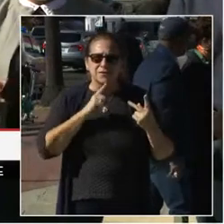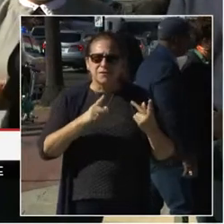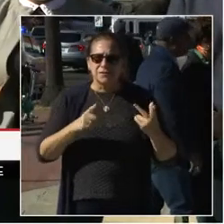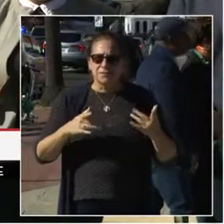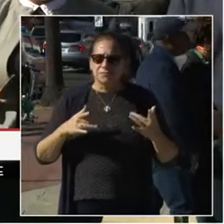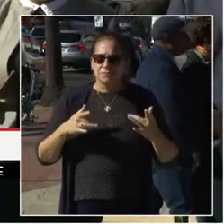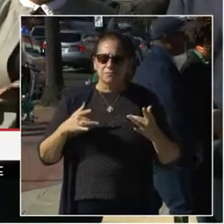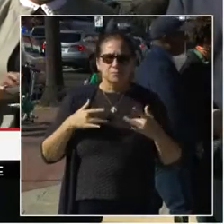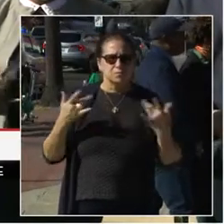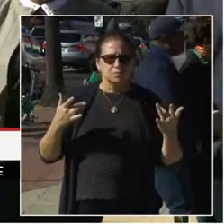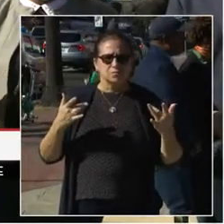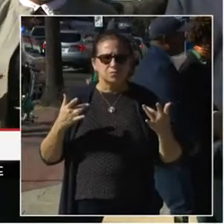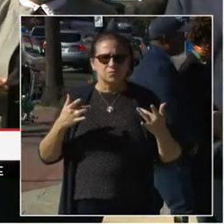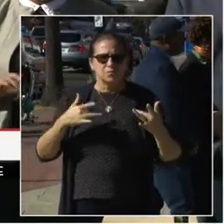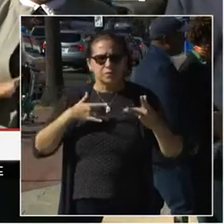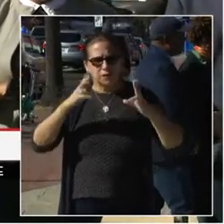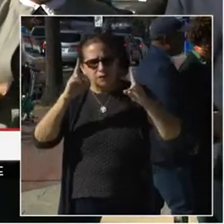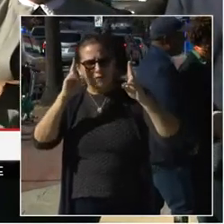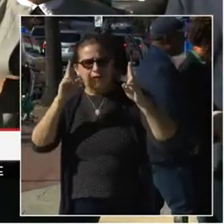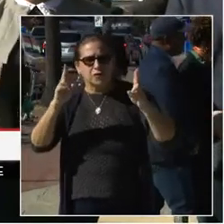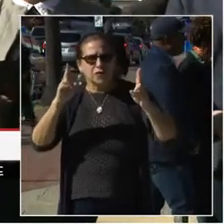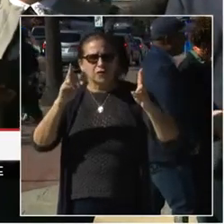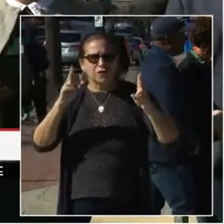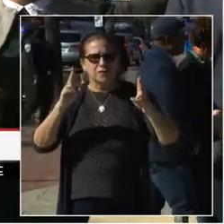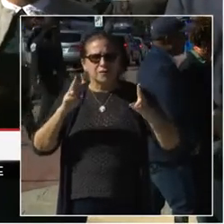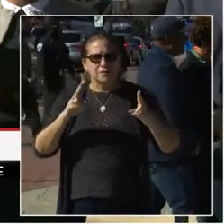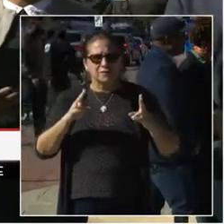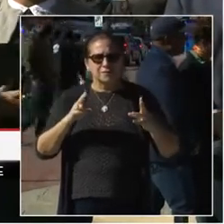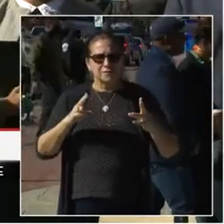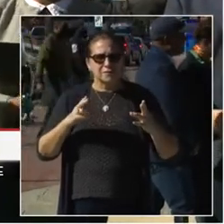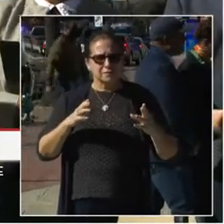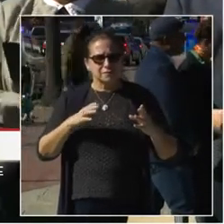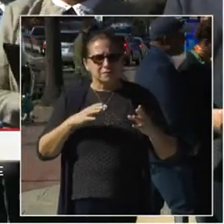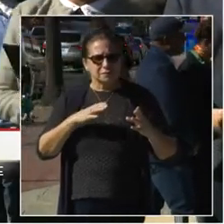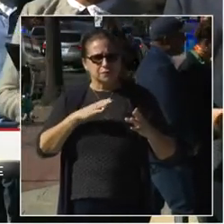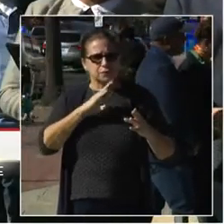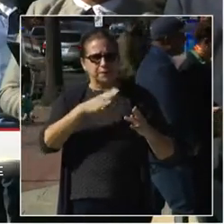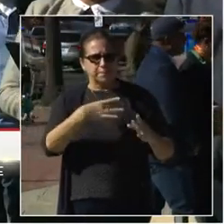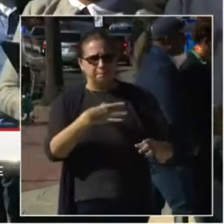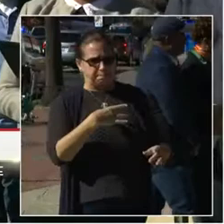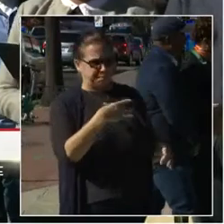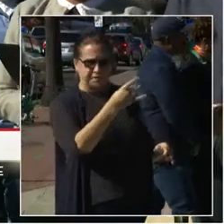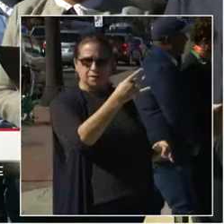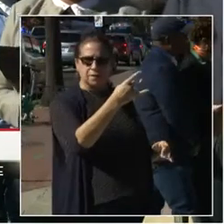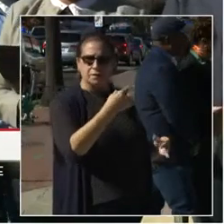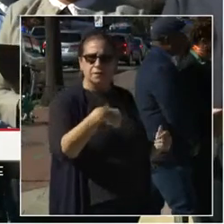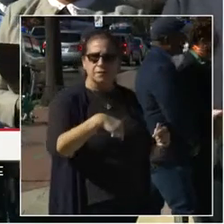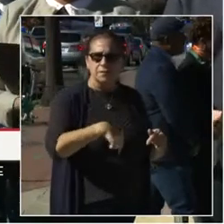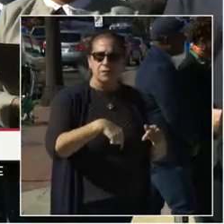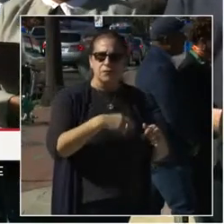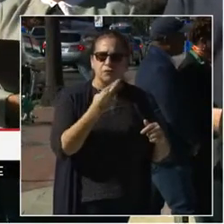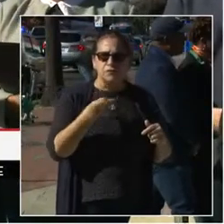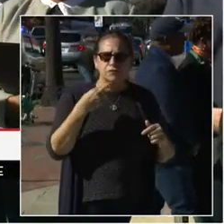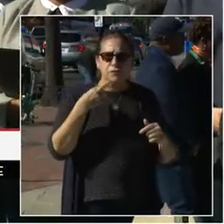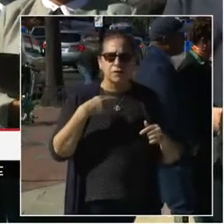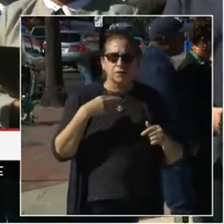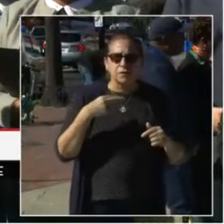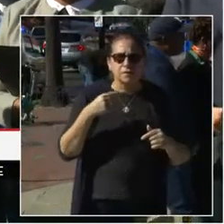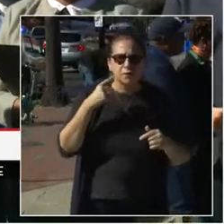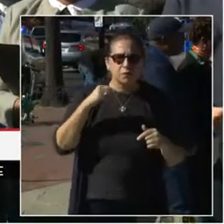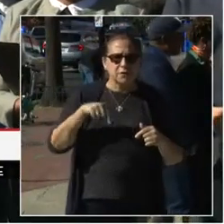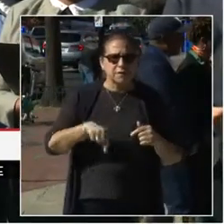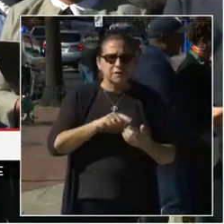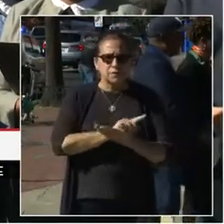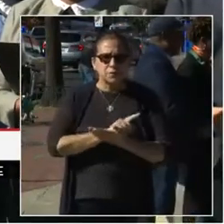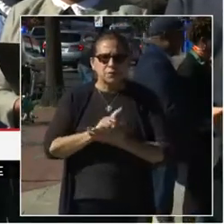to be the restaurant selected to host the Mayor's Press Conference and the 4th annual